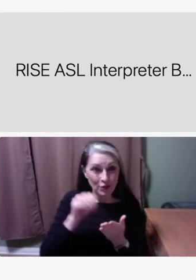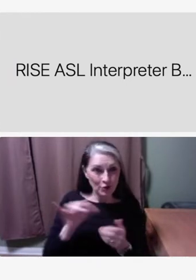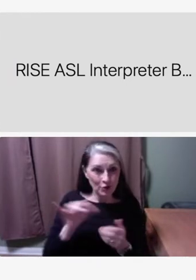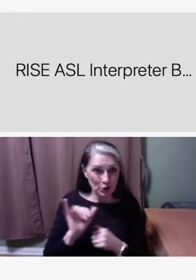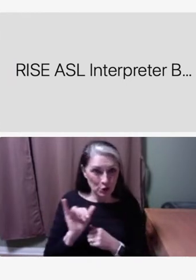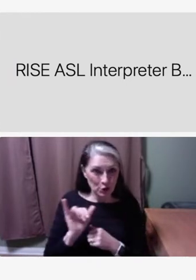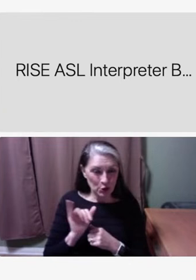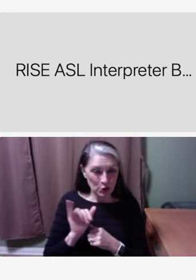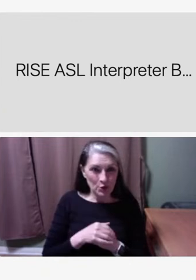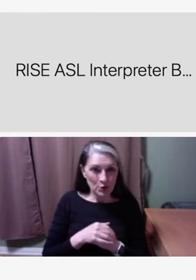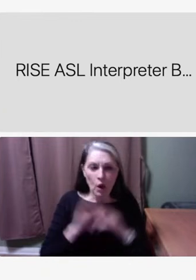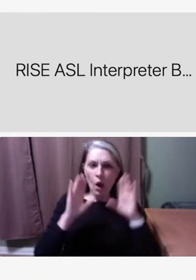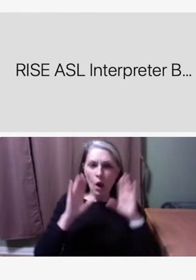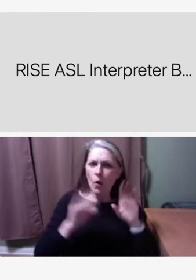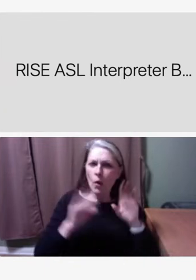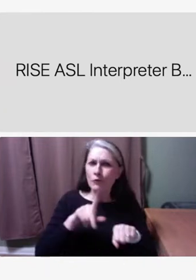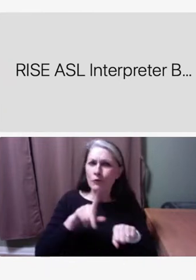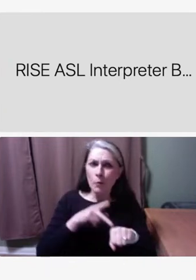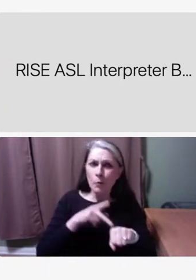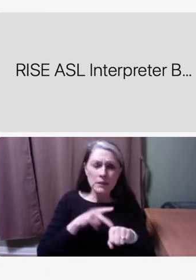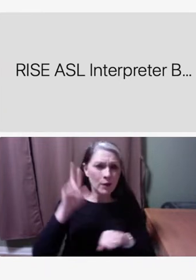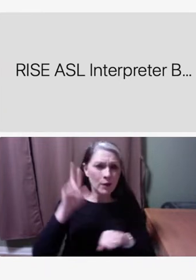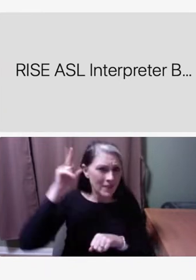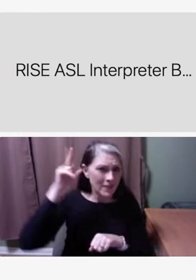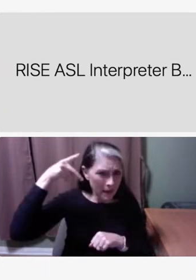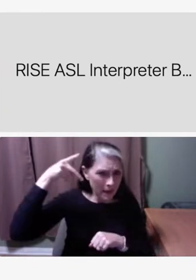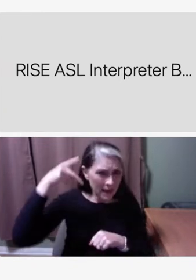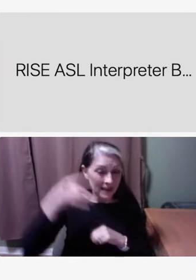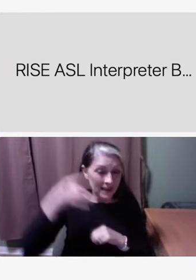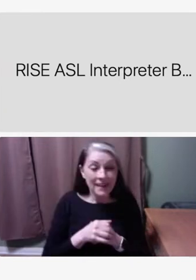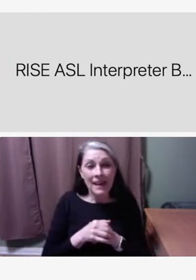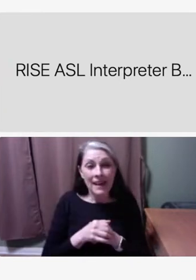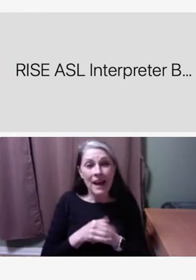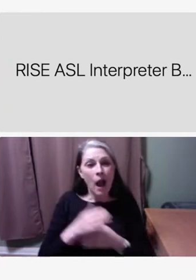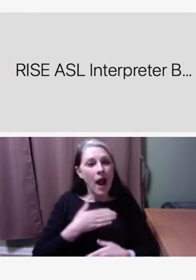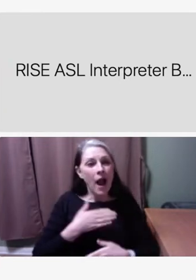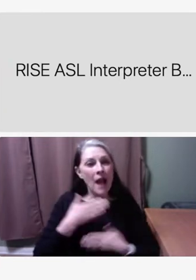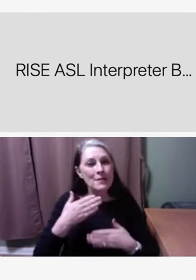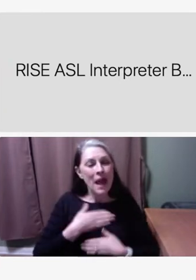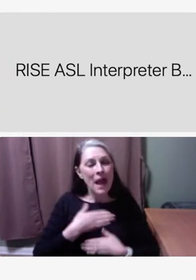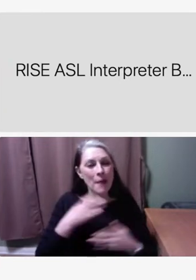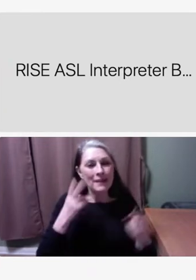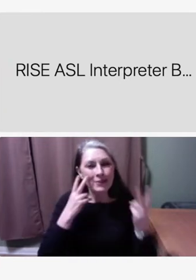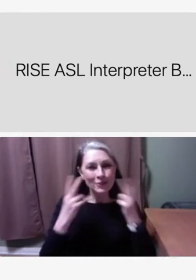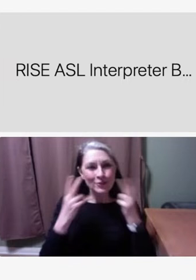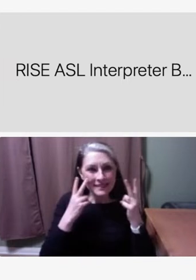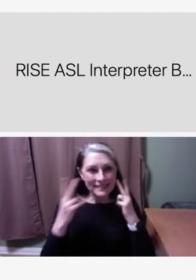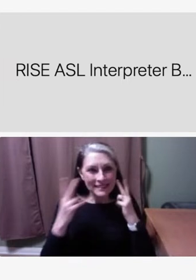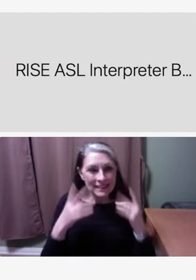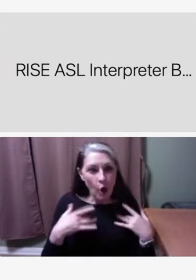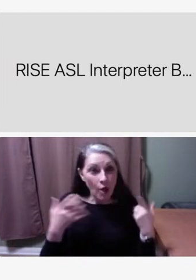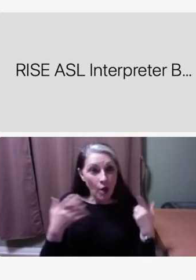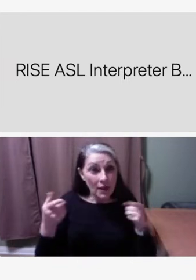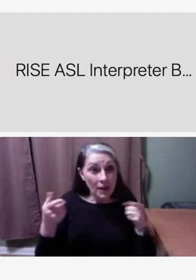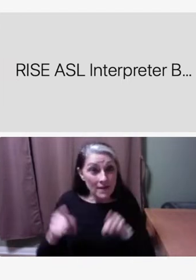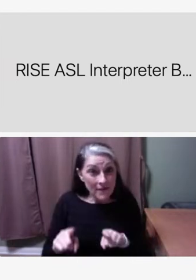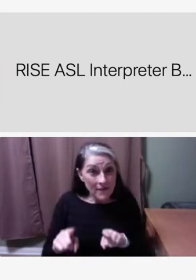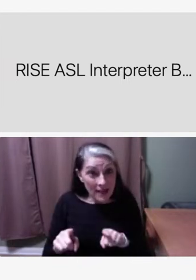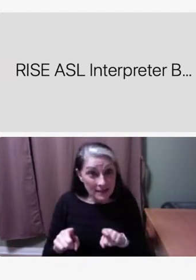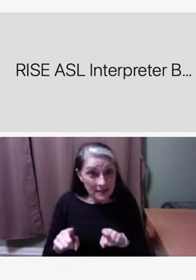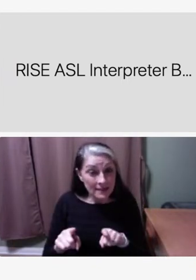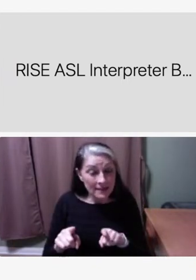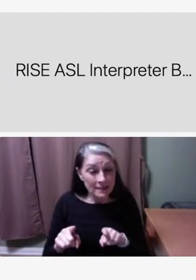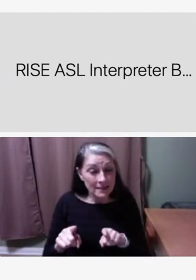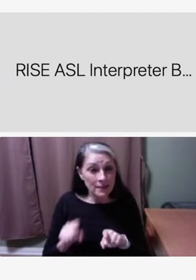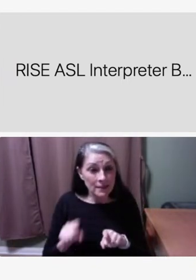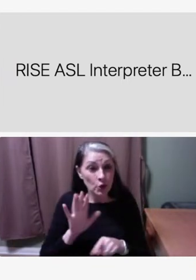assistant principal, and it really makes me happy to see all of the events that are happening at your school to